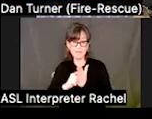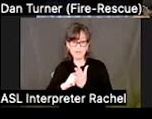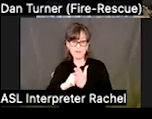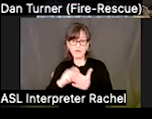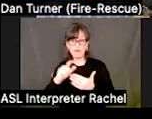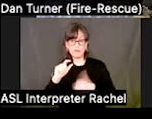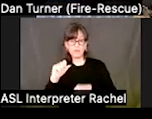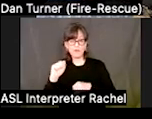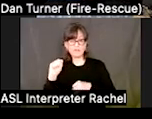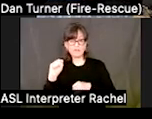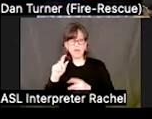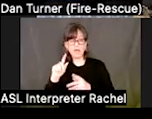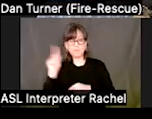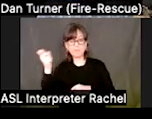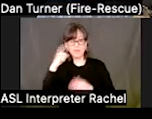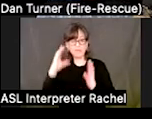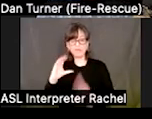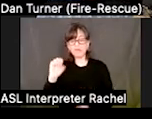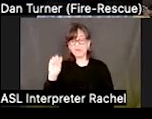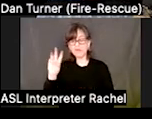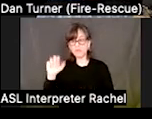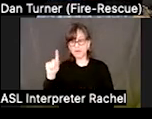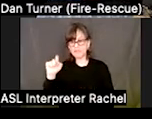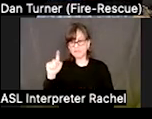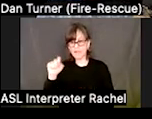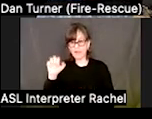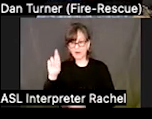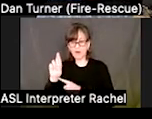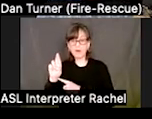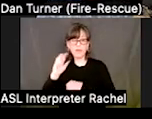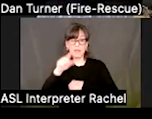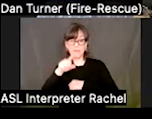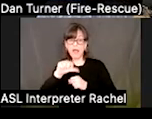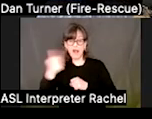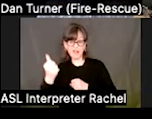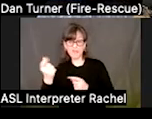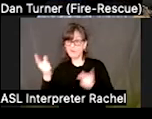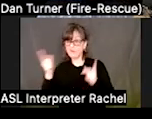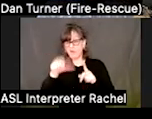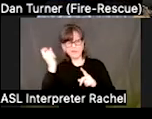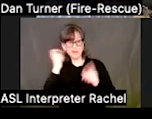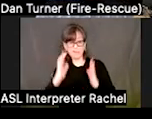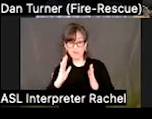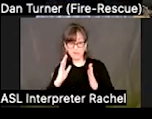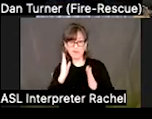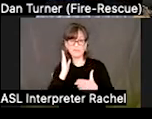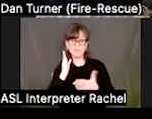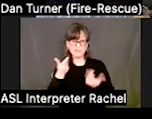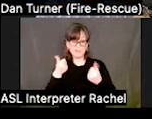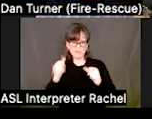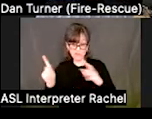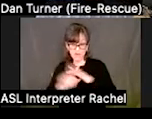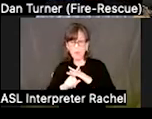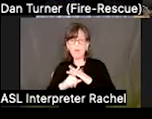on earthquakes where the president shows up, and it definitely causes a hitch in the operational get-along. So be prepared